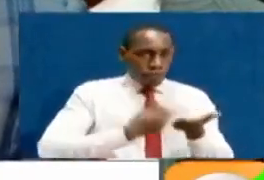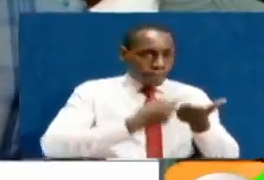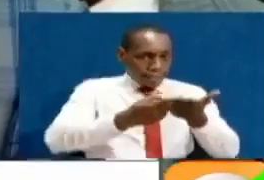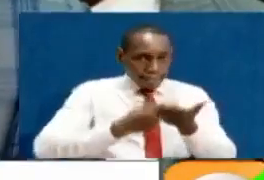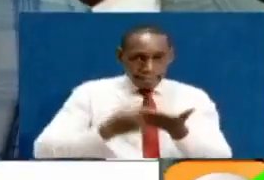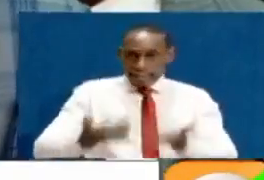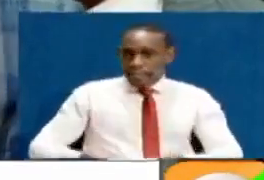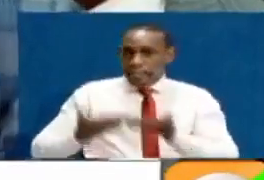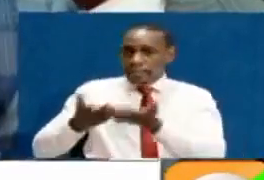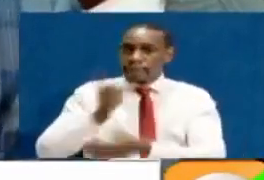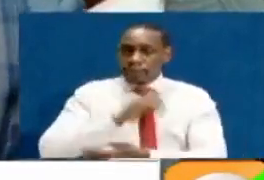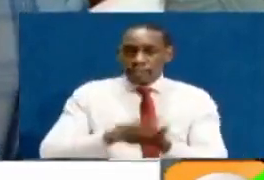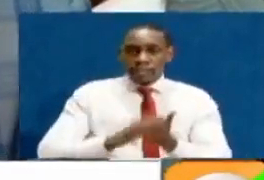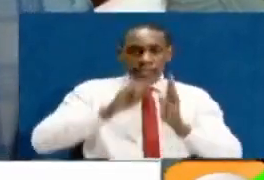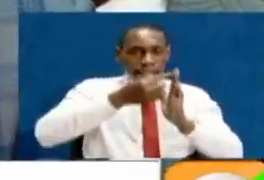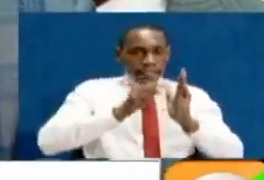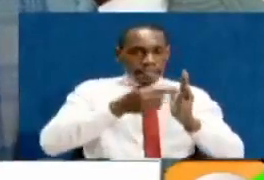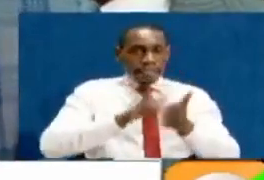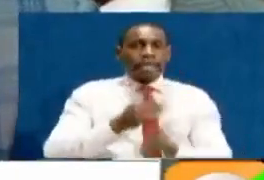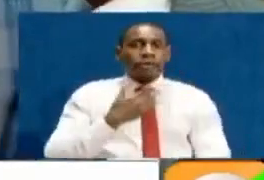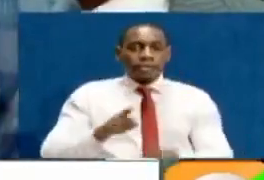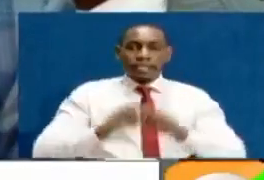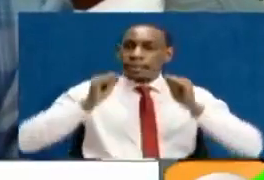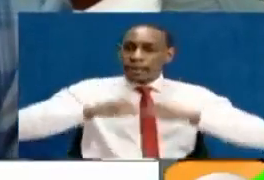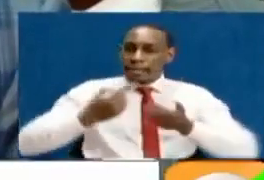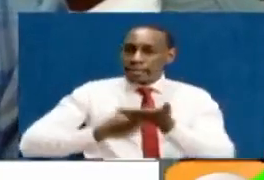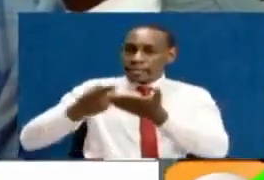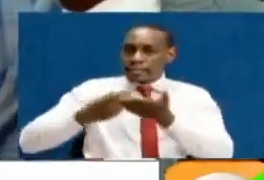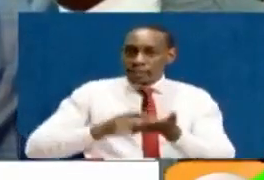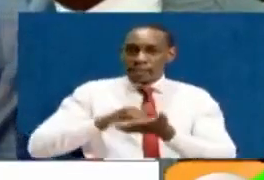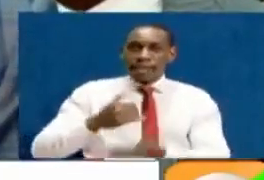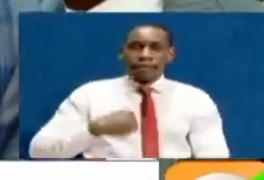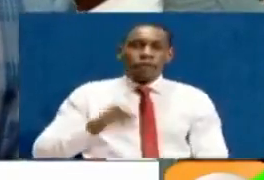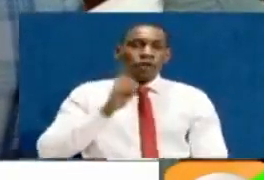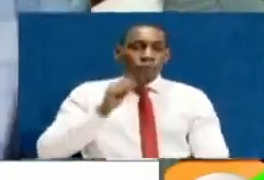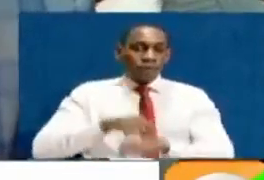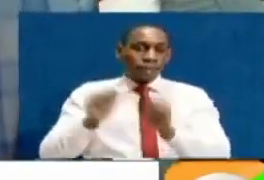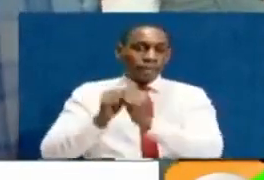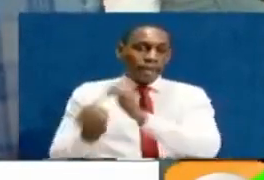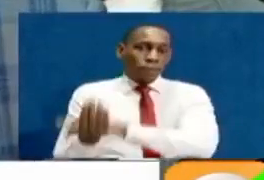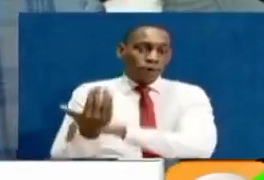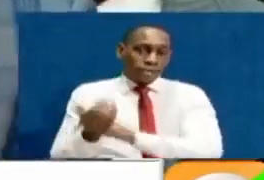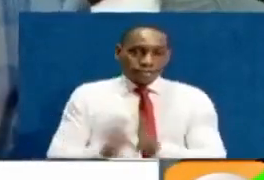given our bare minimum, and you have agreed on the discussions that we're holding tomorrow at 10 a.m.